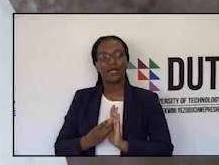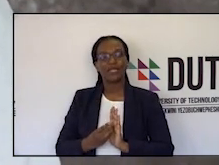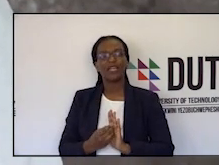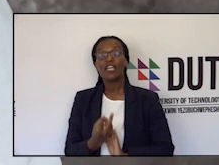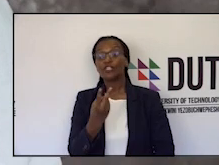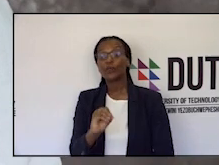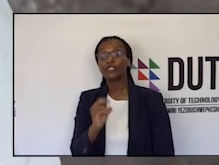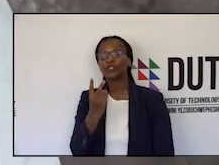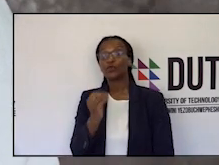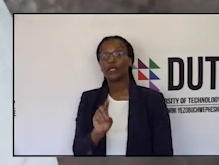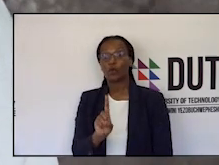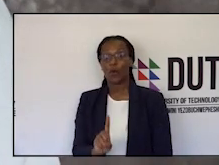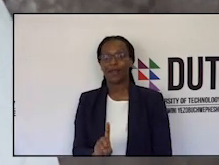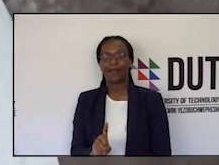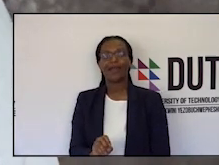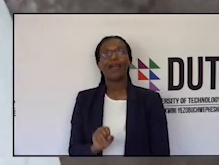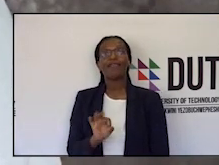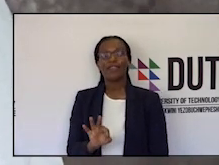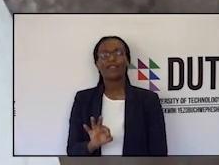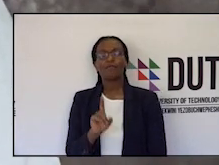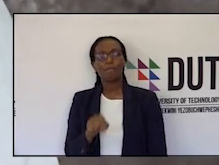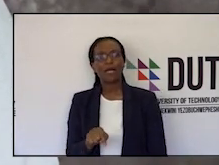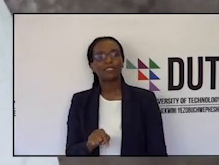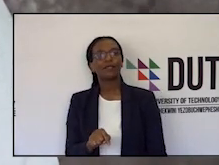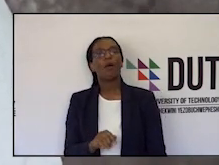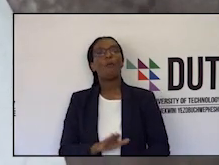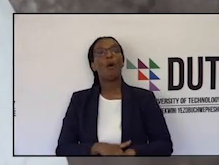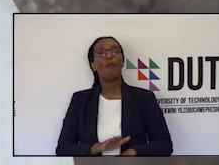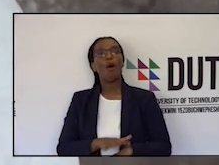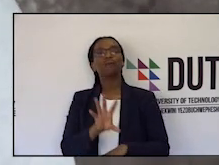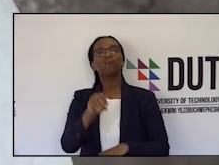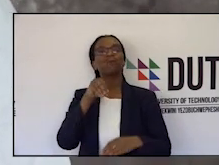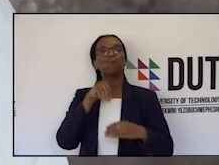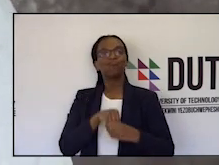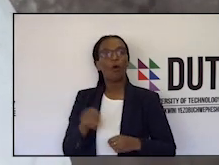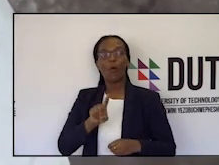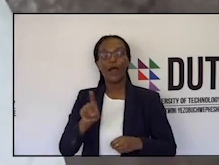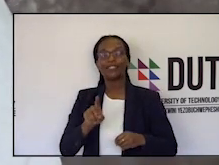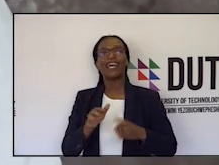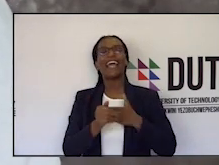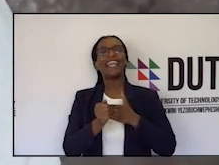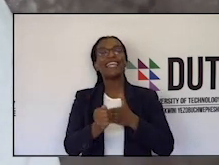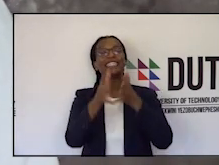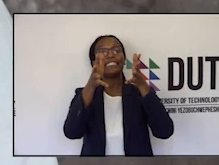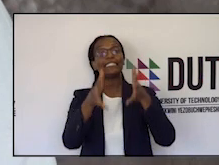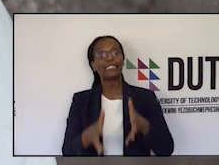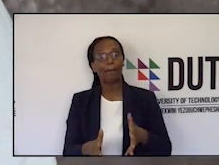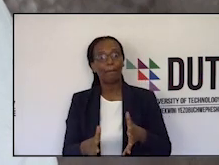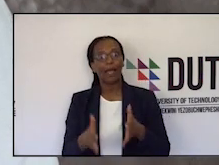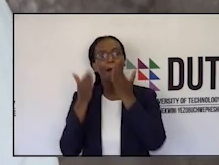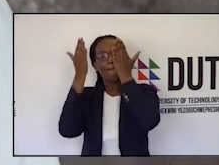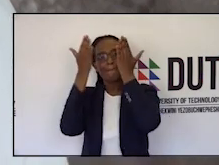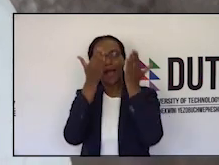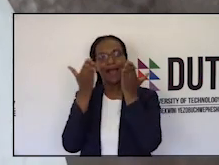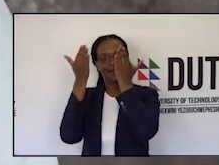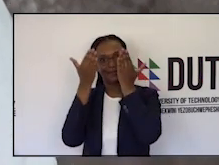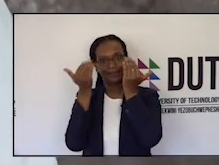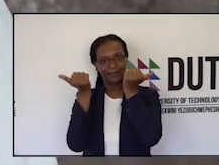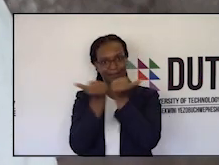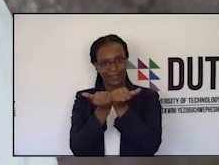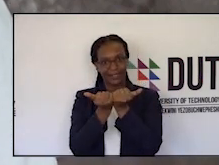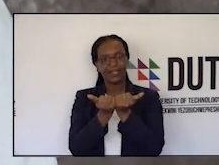In 2021, these are to be consolidated into a leadership academy.